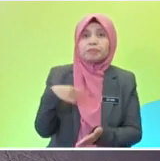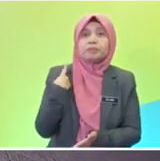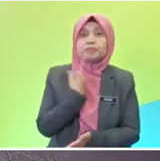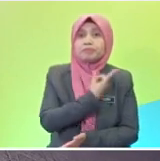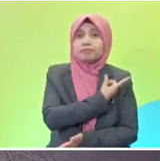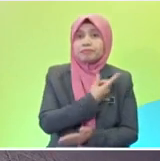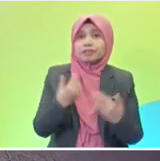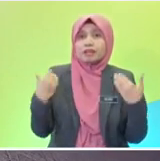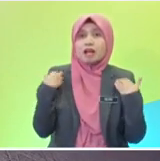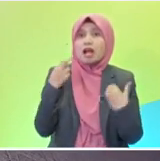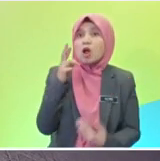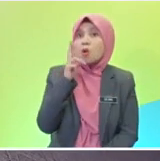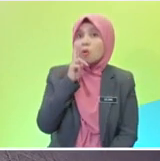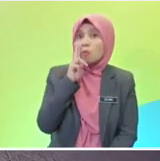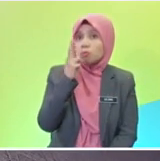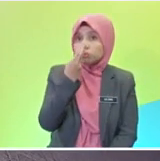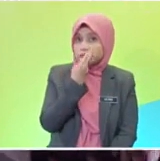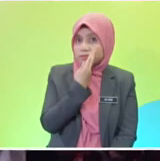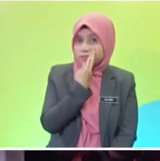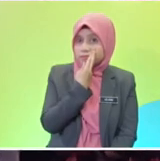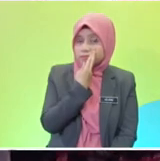a rose.